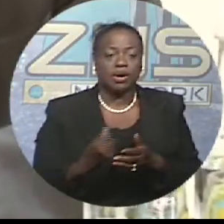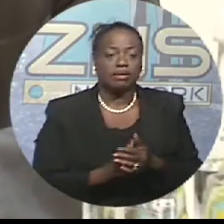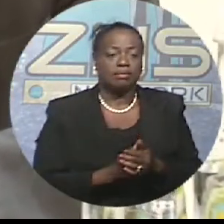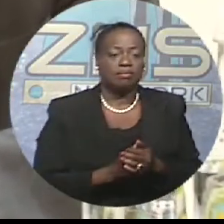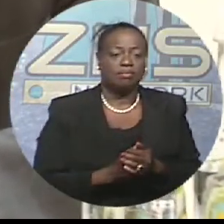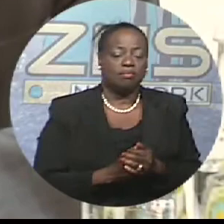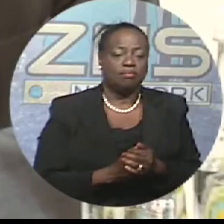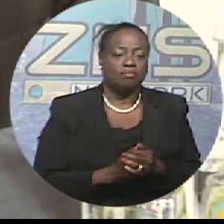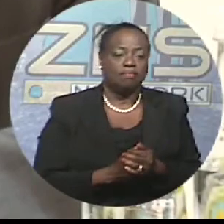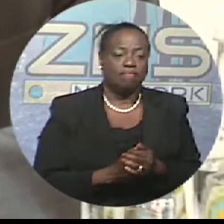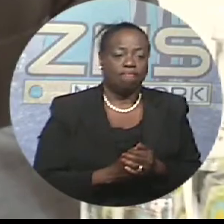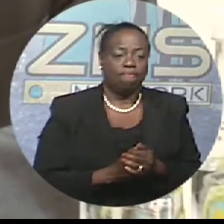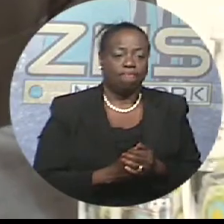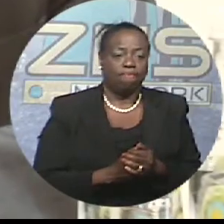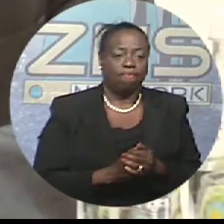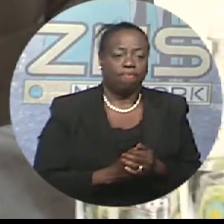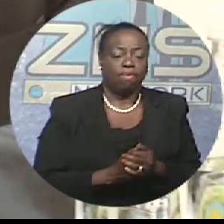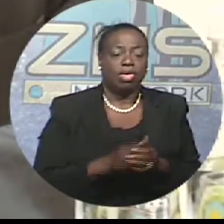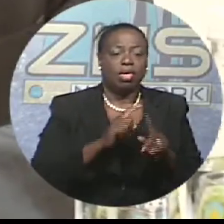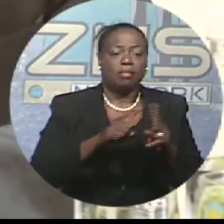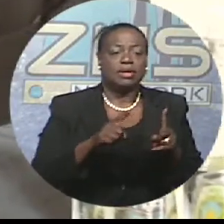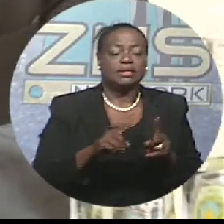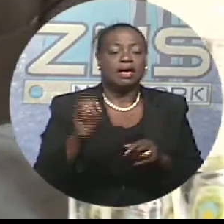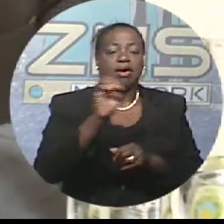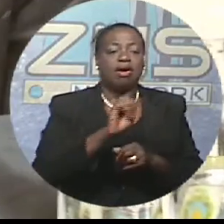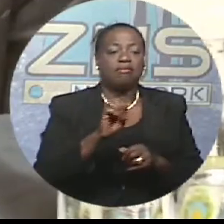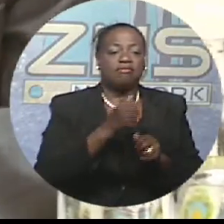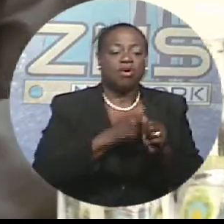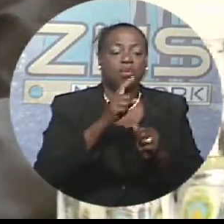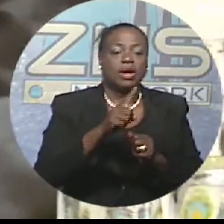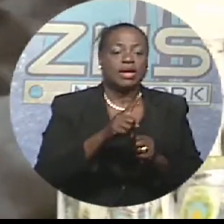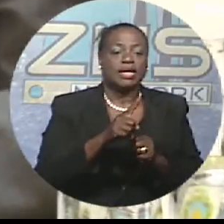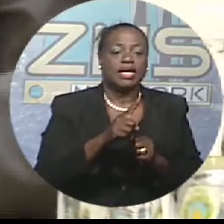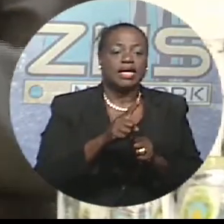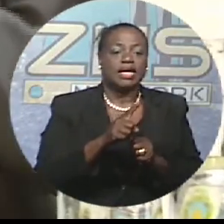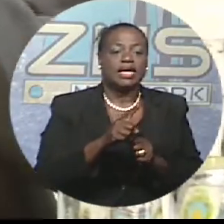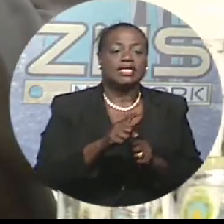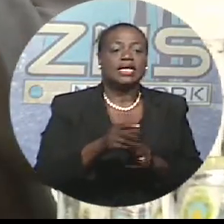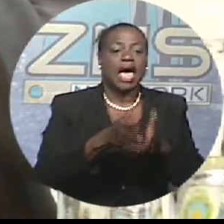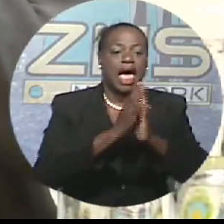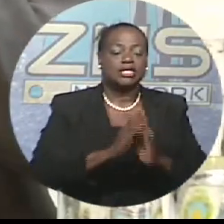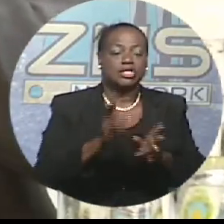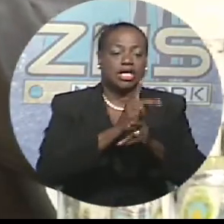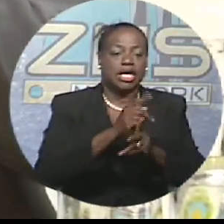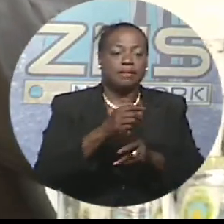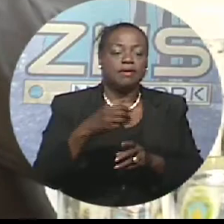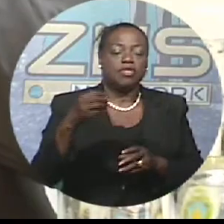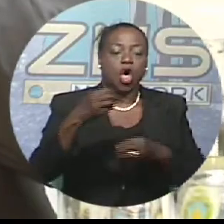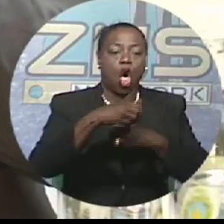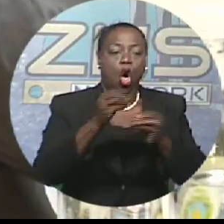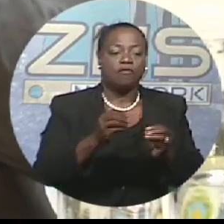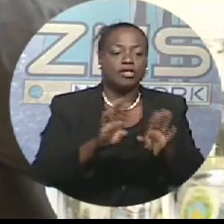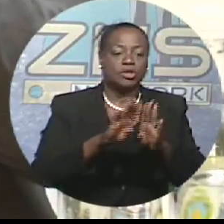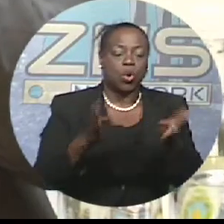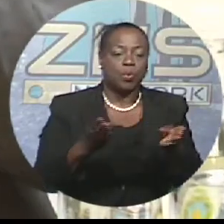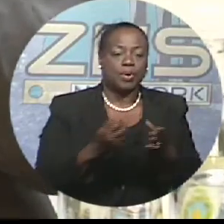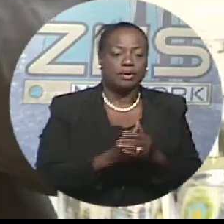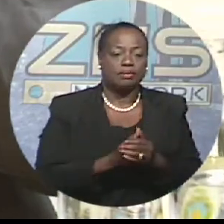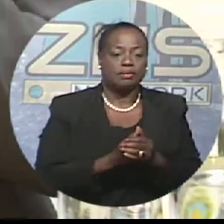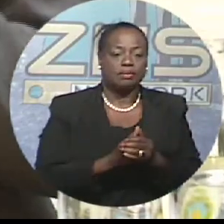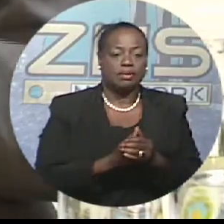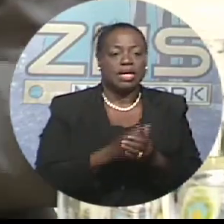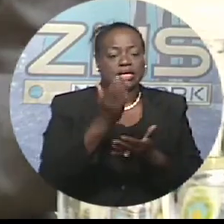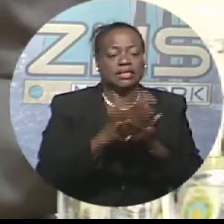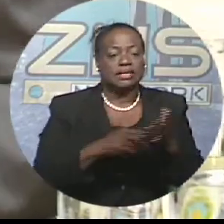call at the wrong time, someone might be at lunch, I don't know, but everybody's required to keep it open. It leads to the quality. I don't know if it means some people have to have part-time or